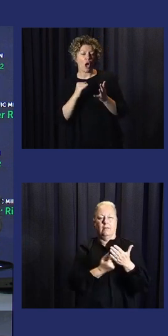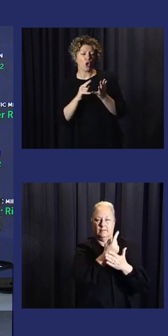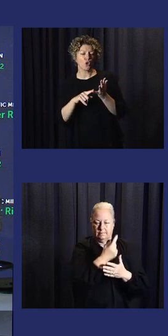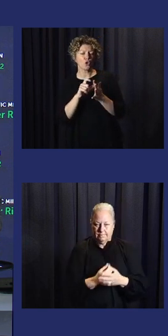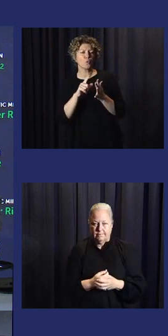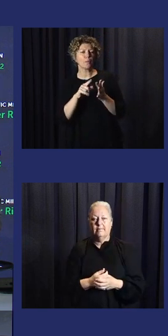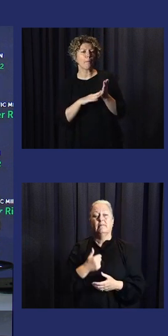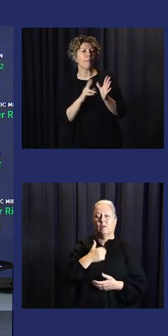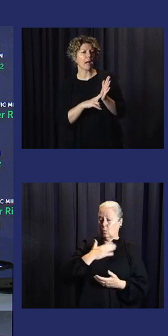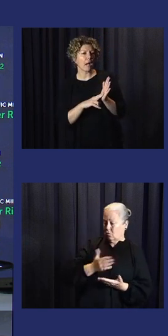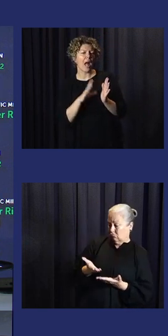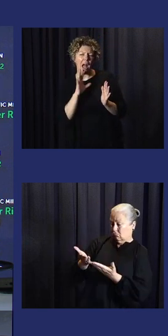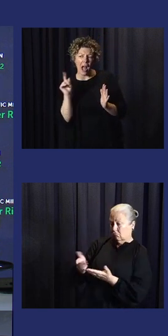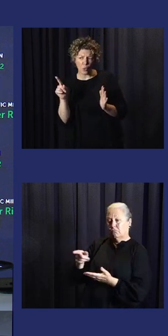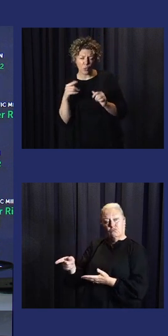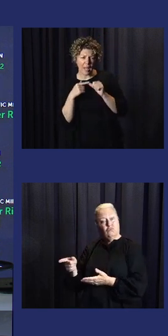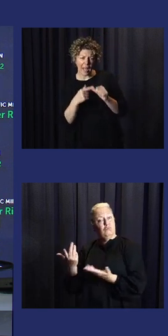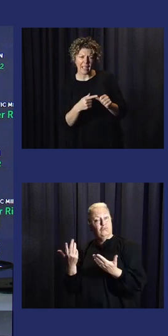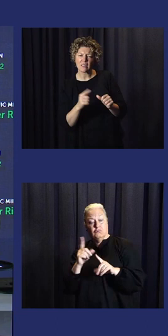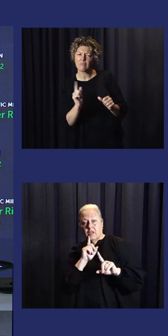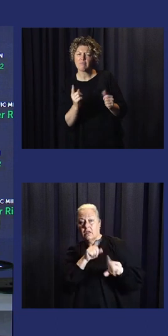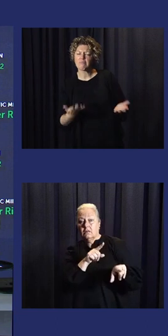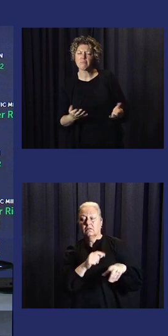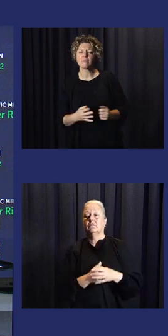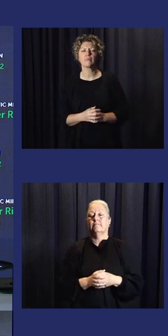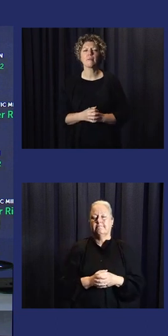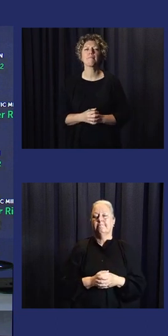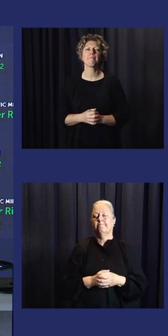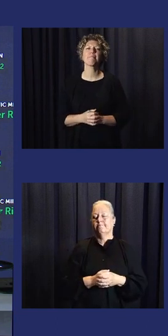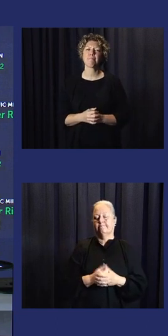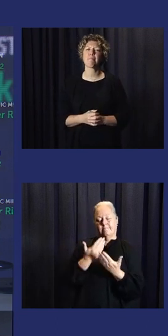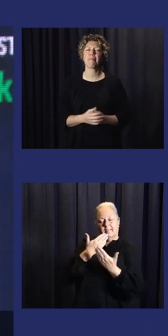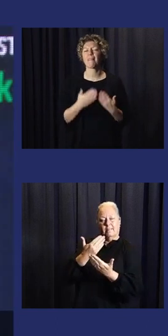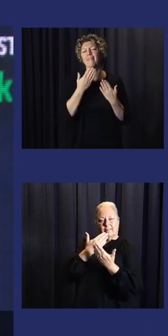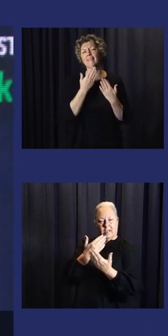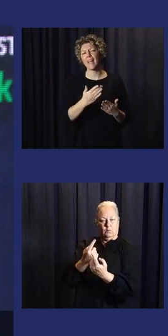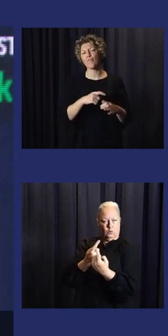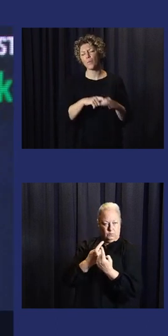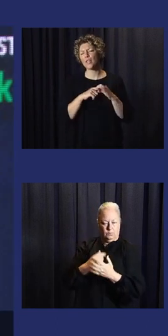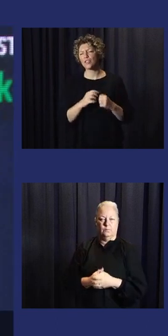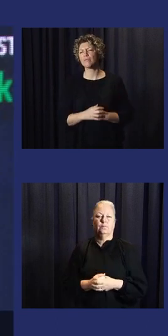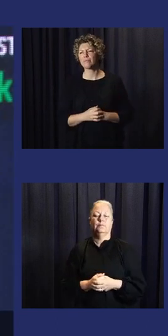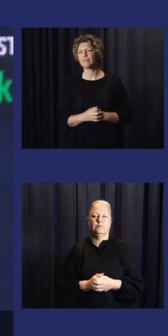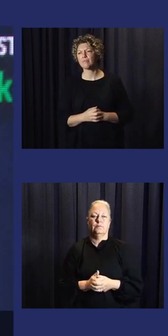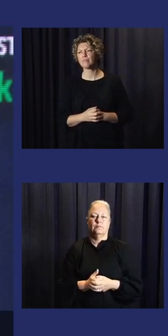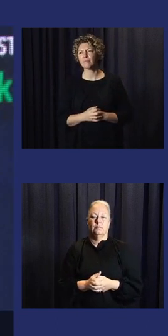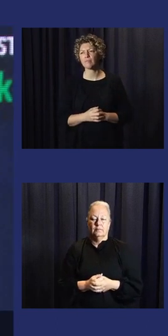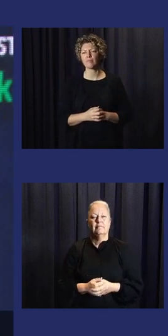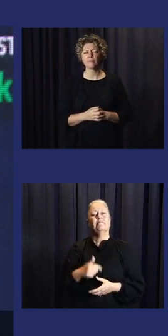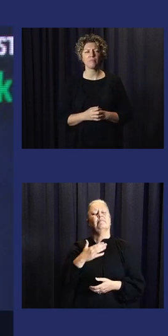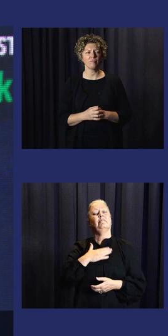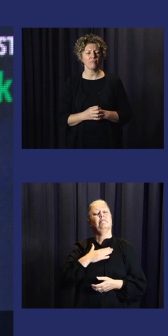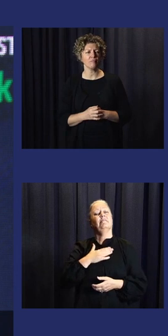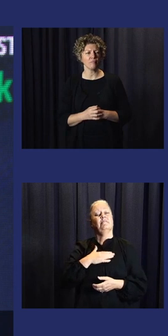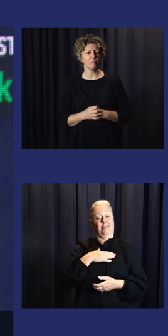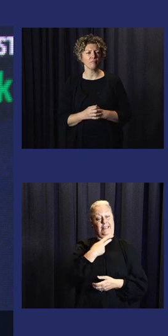just ask you how you might answer that question? Thank you for the very inspiring question. So from our experience